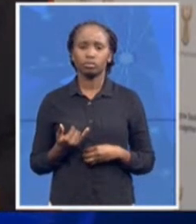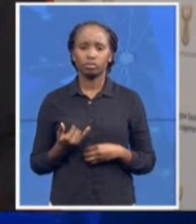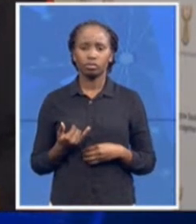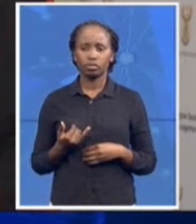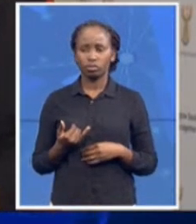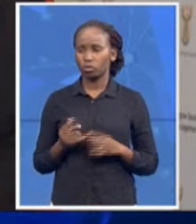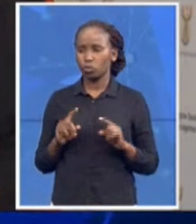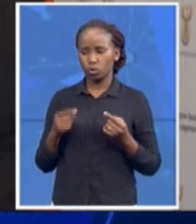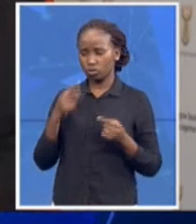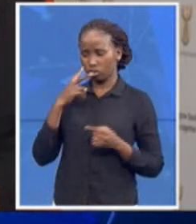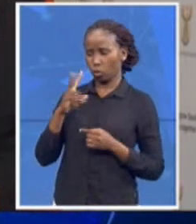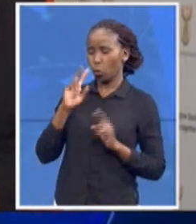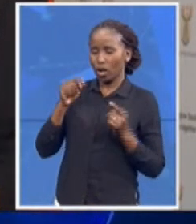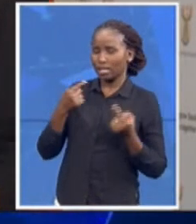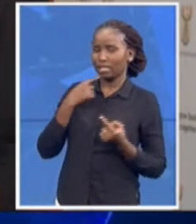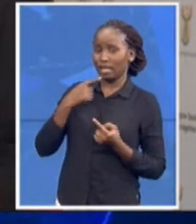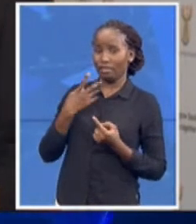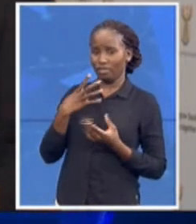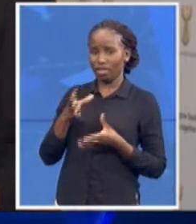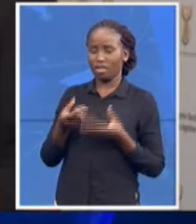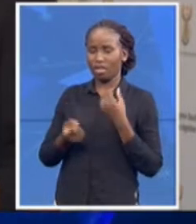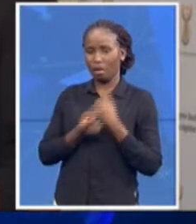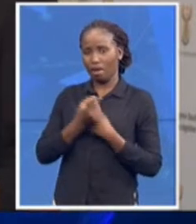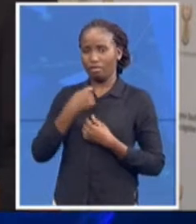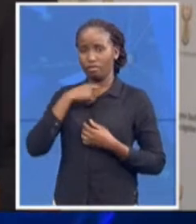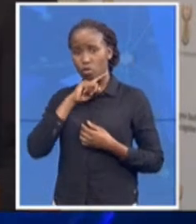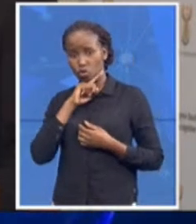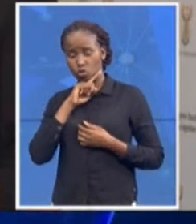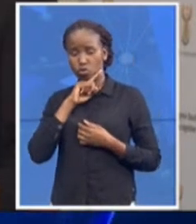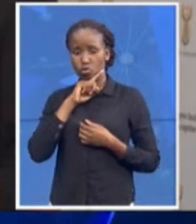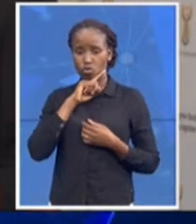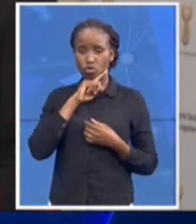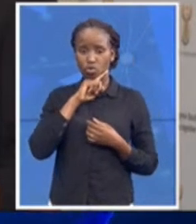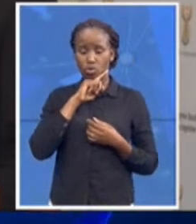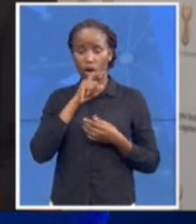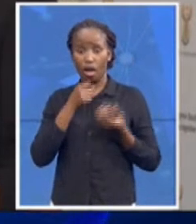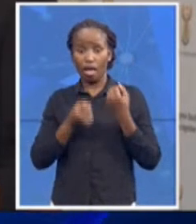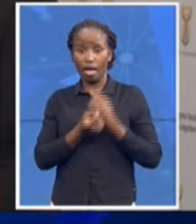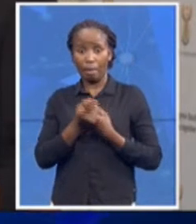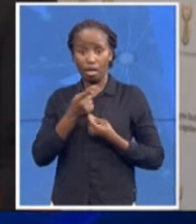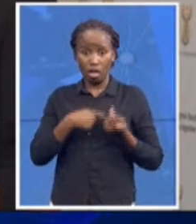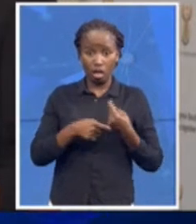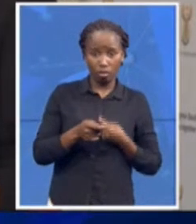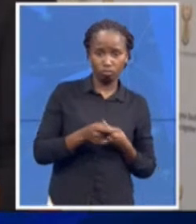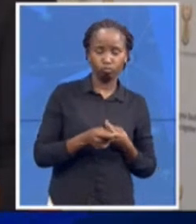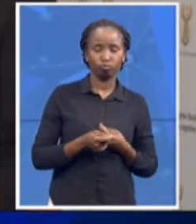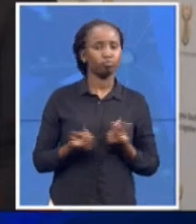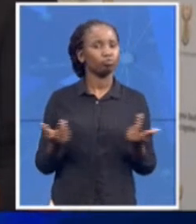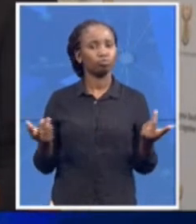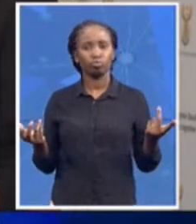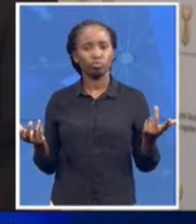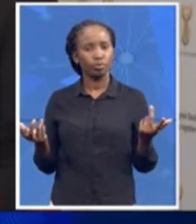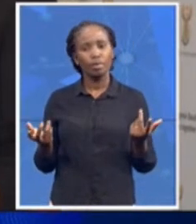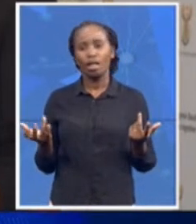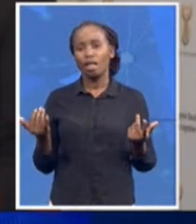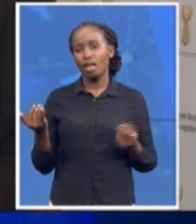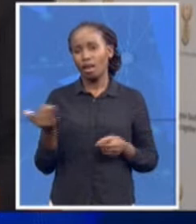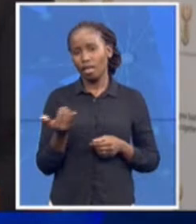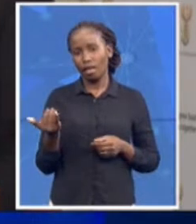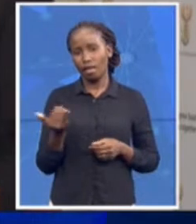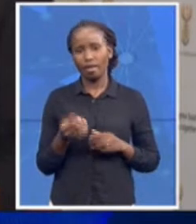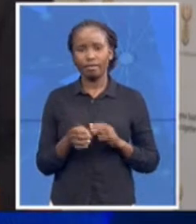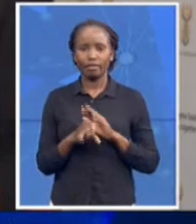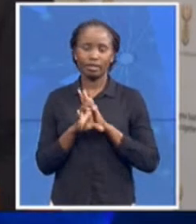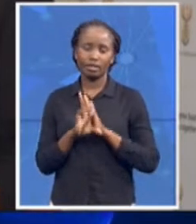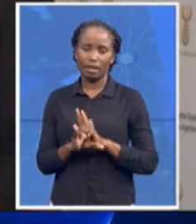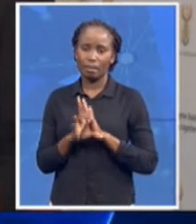transactions that were done. In the case, for instance, where an application has to fall by the wayside